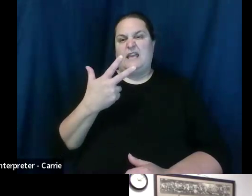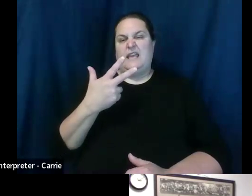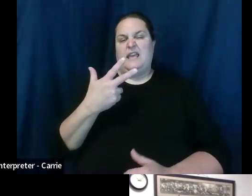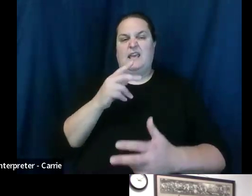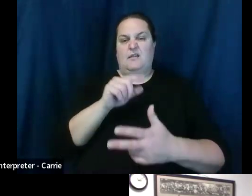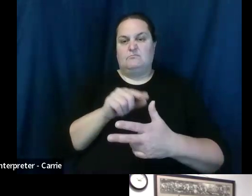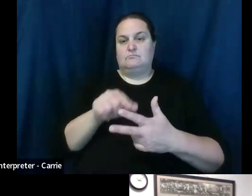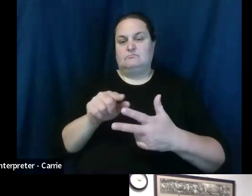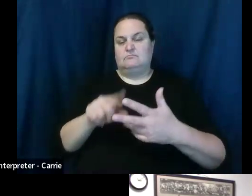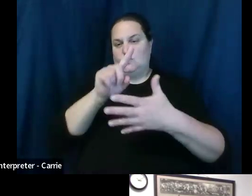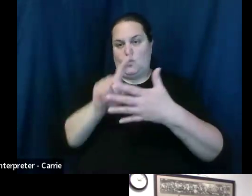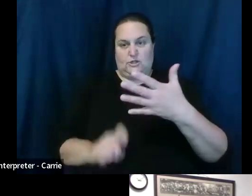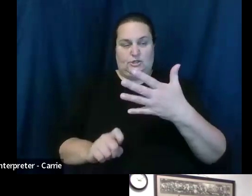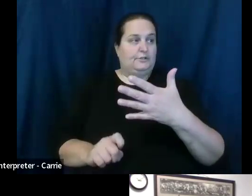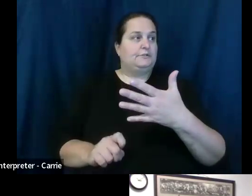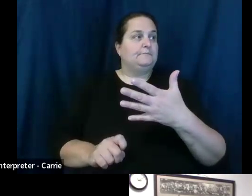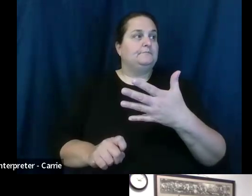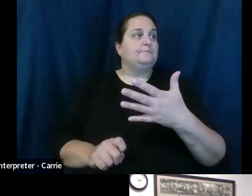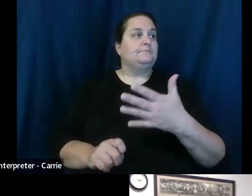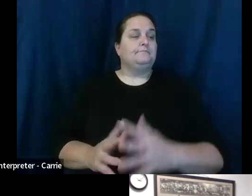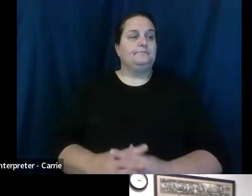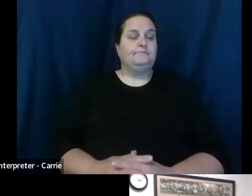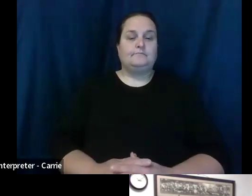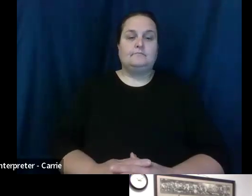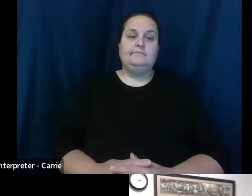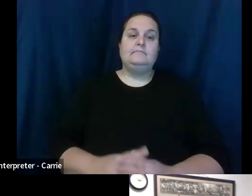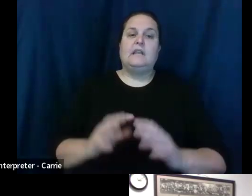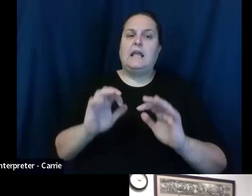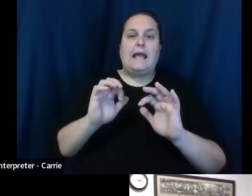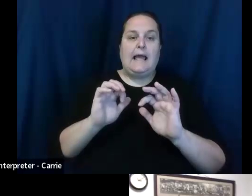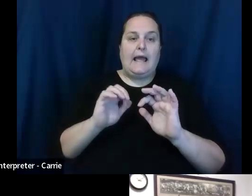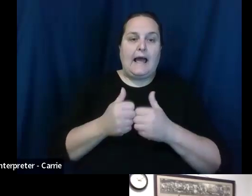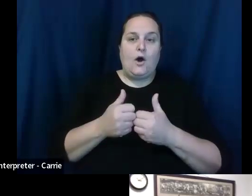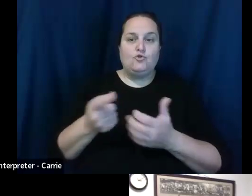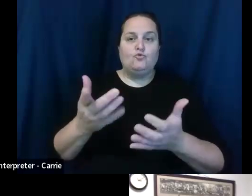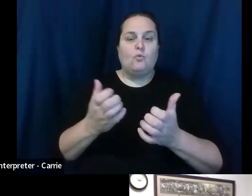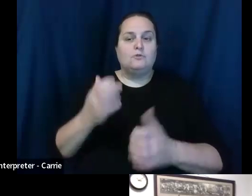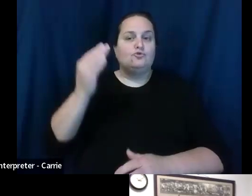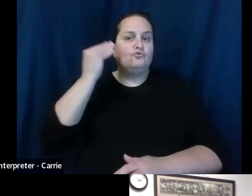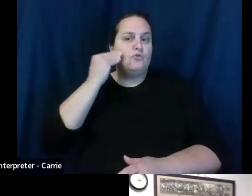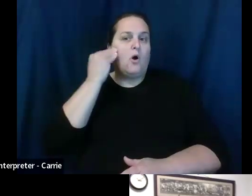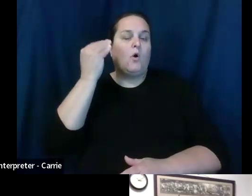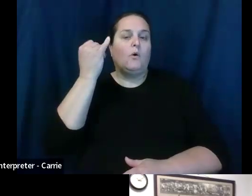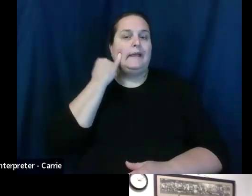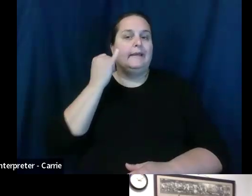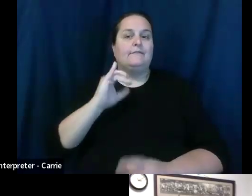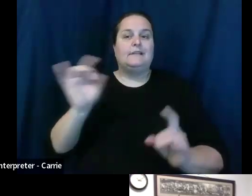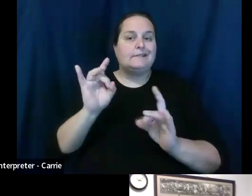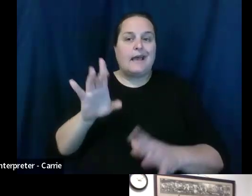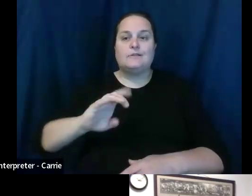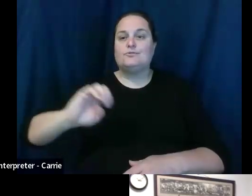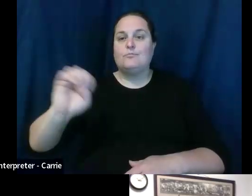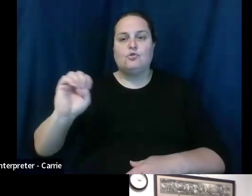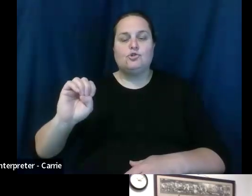about that alert and warning. So this is again about how you will hear about things in a disaster